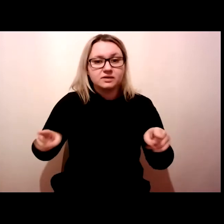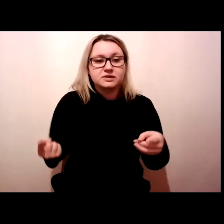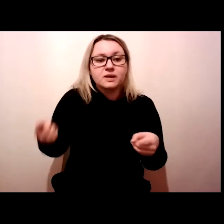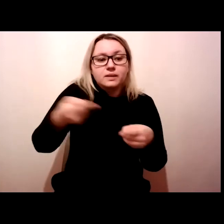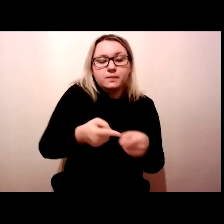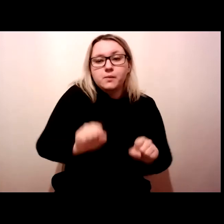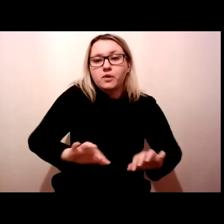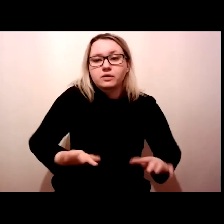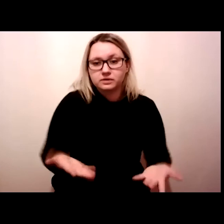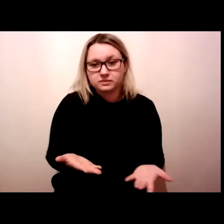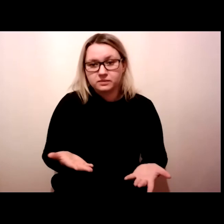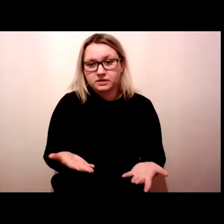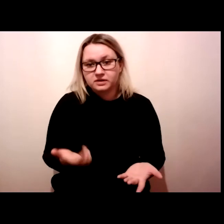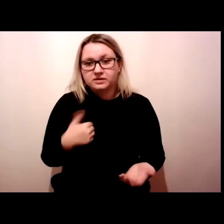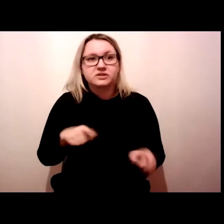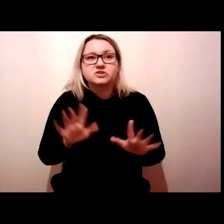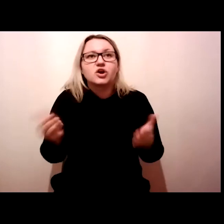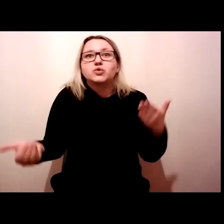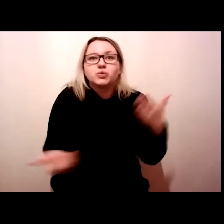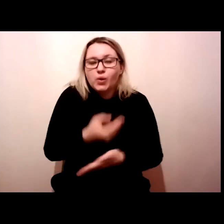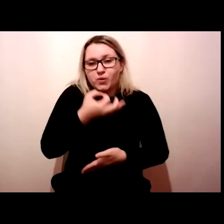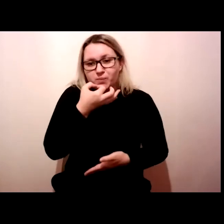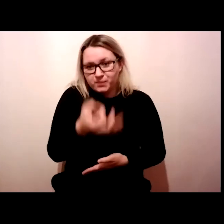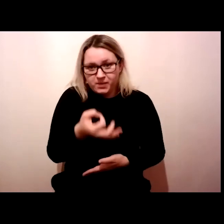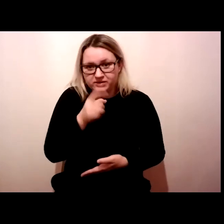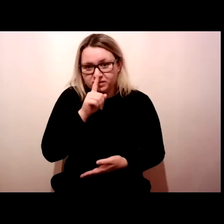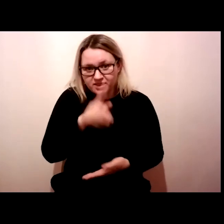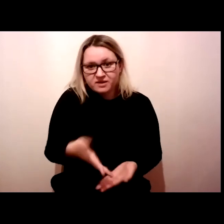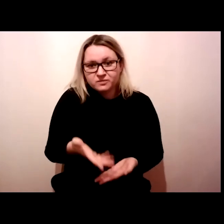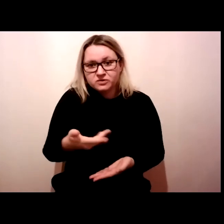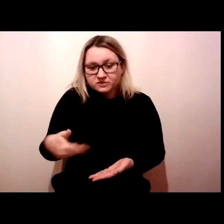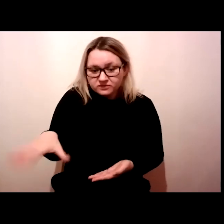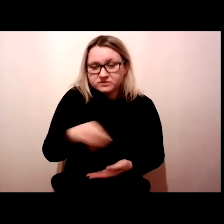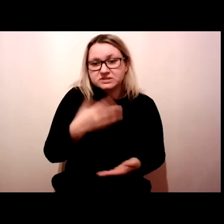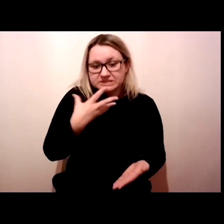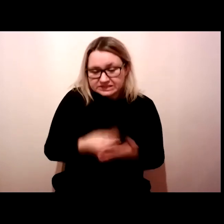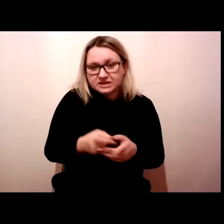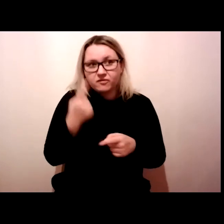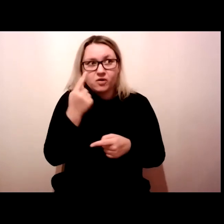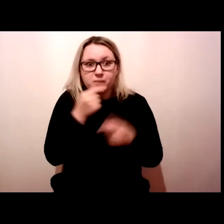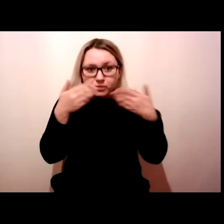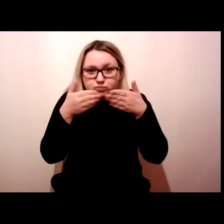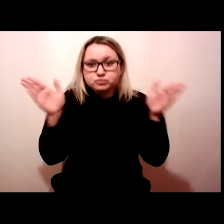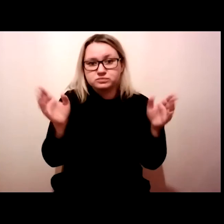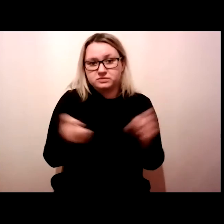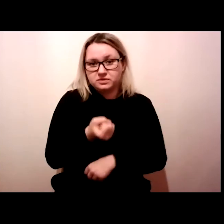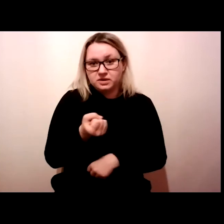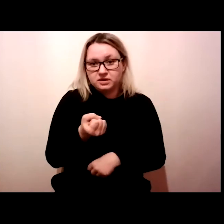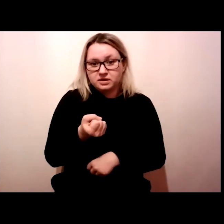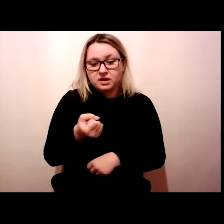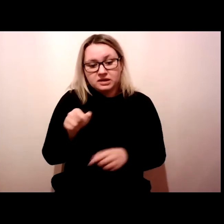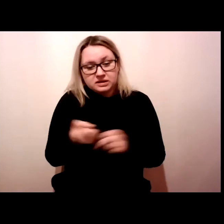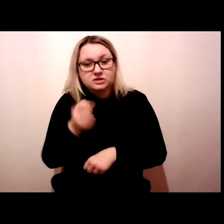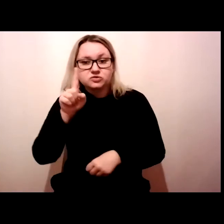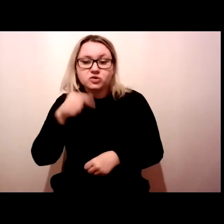Regarding the pieces of advice on how we can contribute, how each of us can contribute, well, we have to expand our point